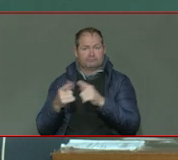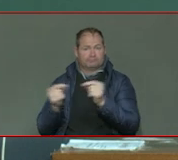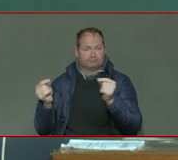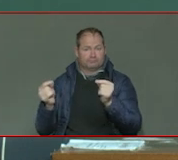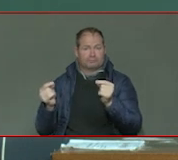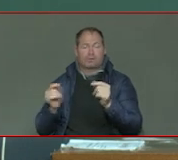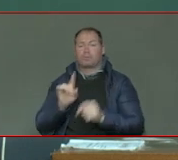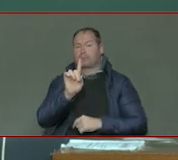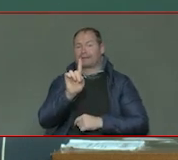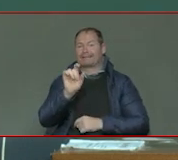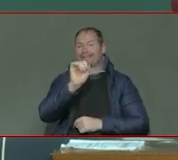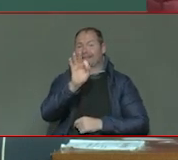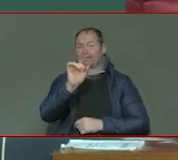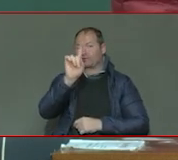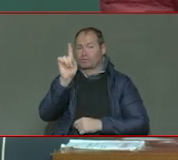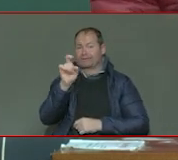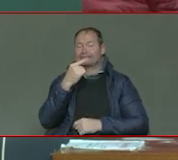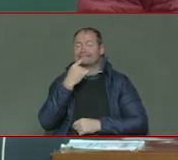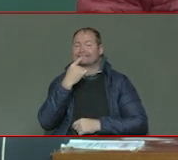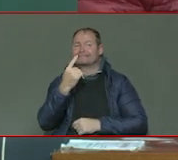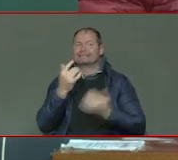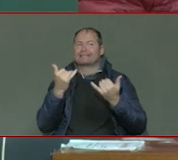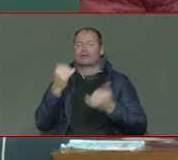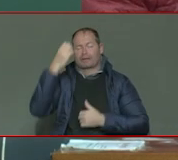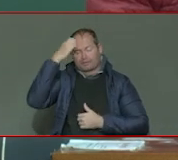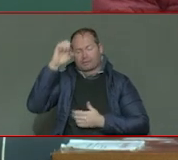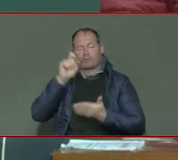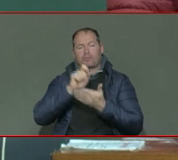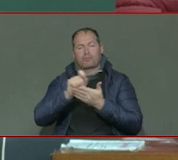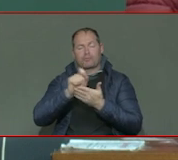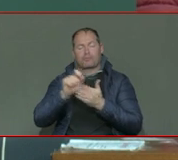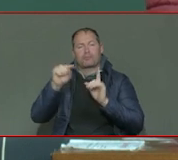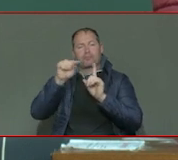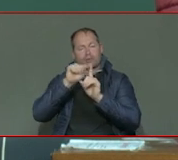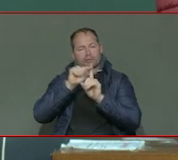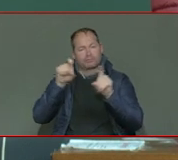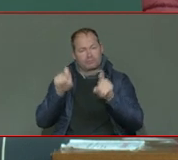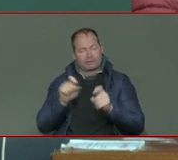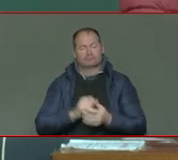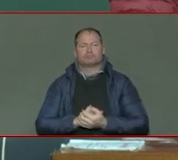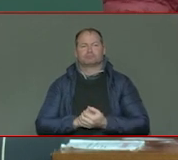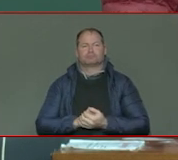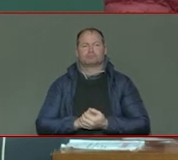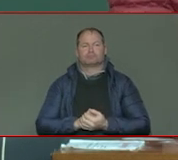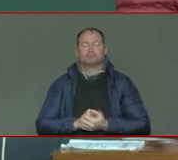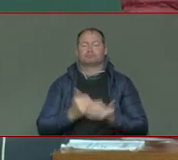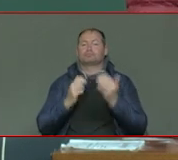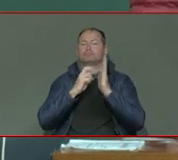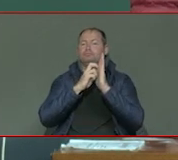unless they ask you to write it with a positive exponent. Are you happy with that? Okay. So the rule